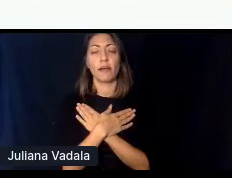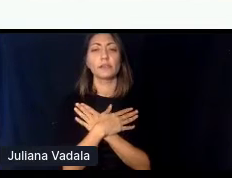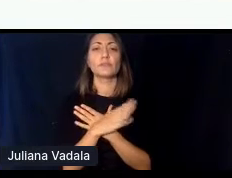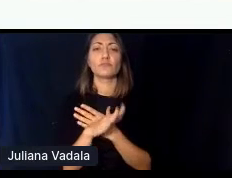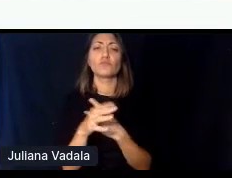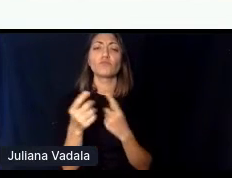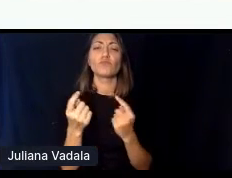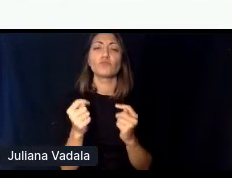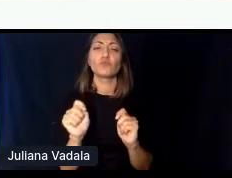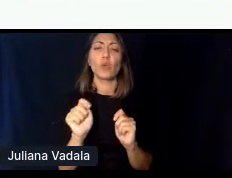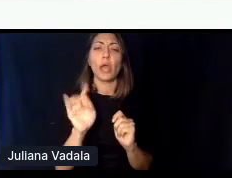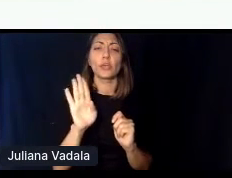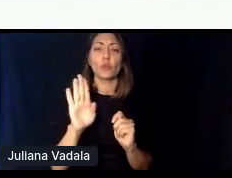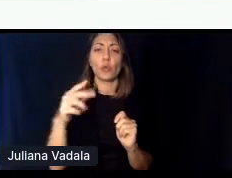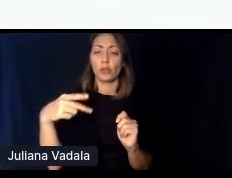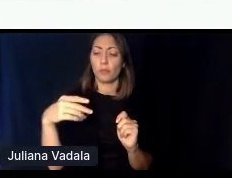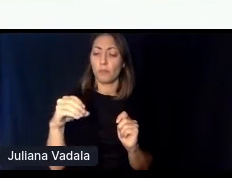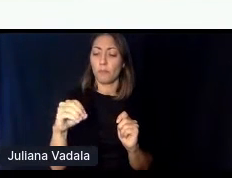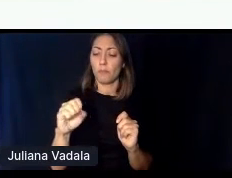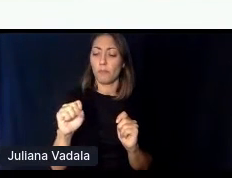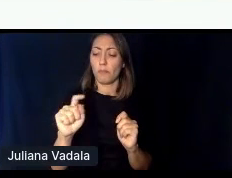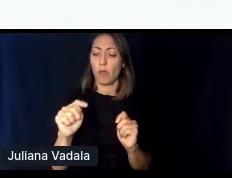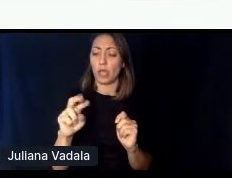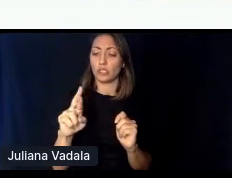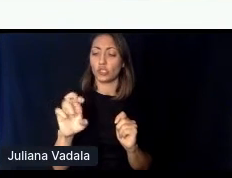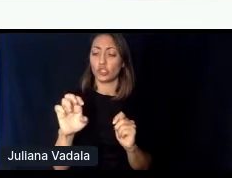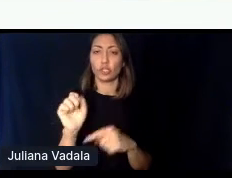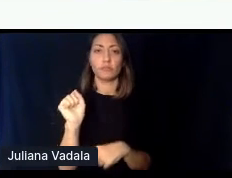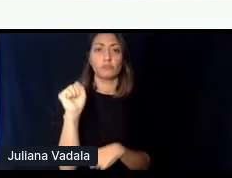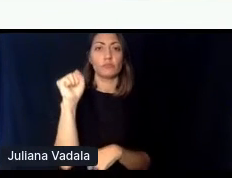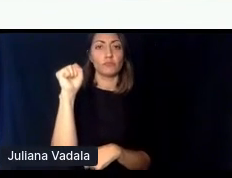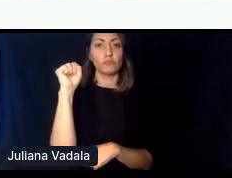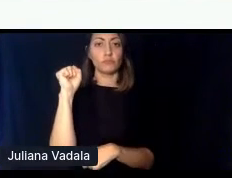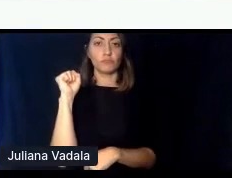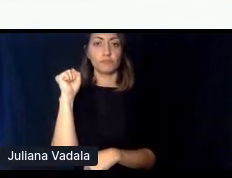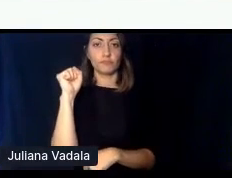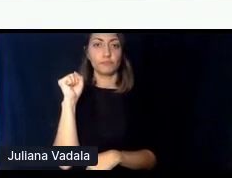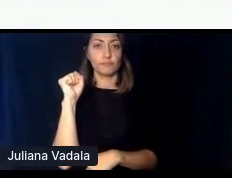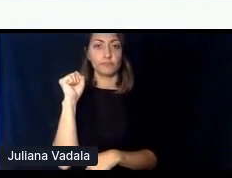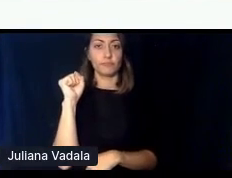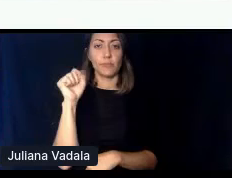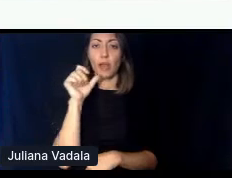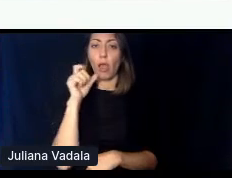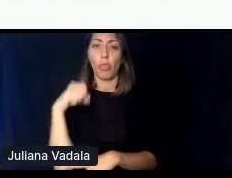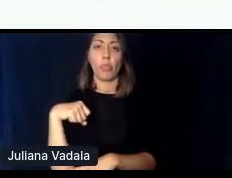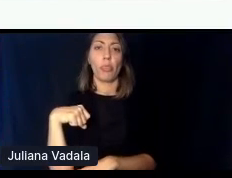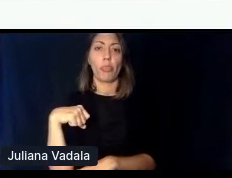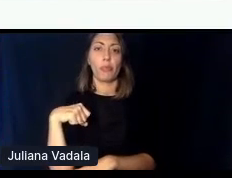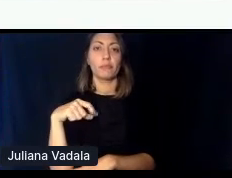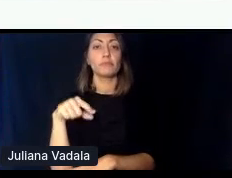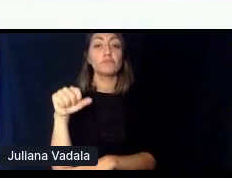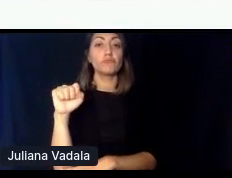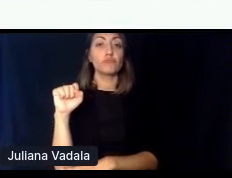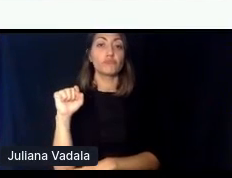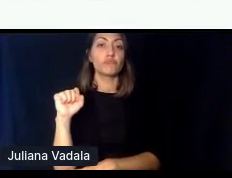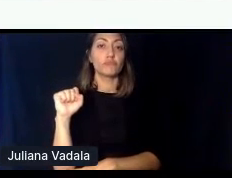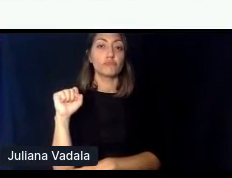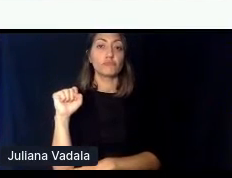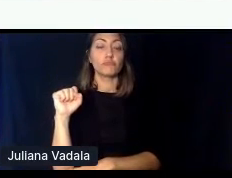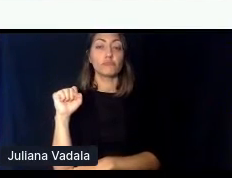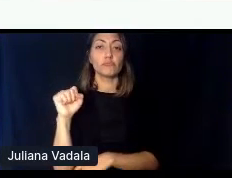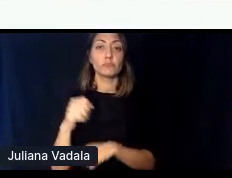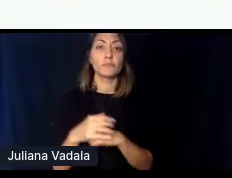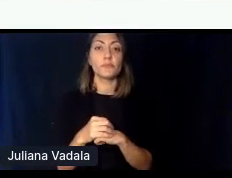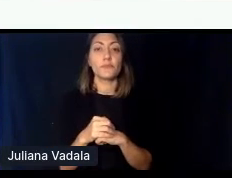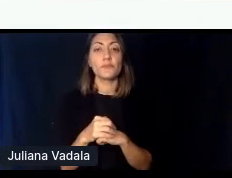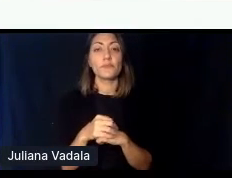kind of straight. And if you'd like, close your eyes or gently focus on one thing, either